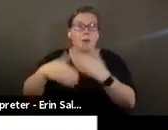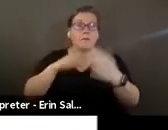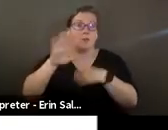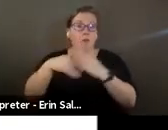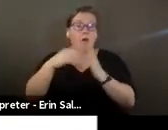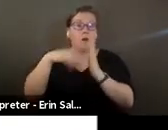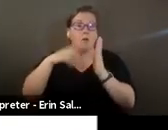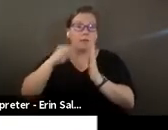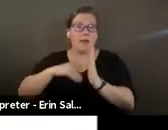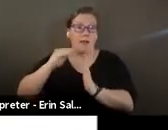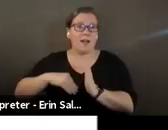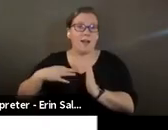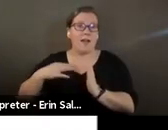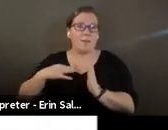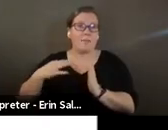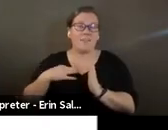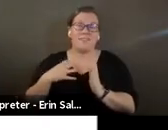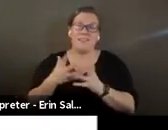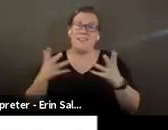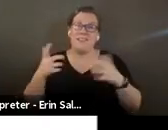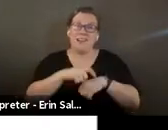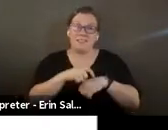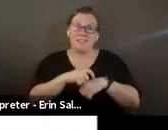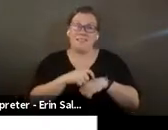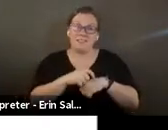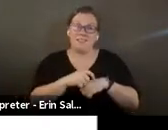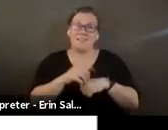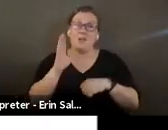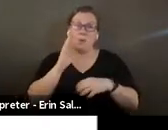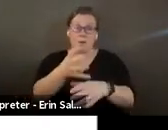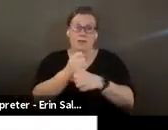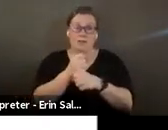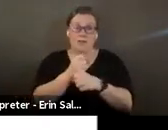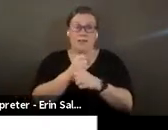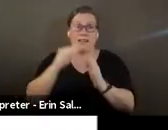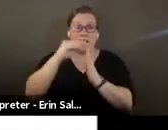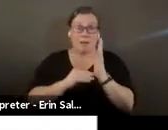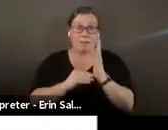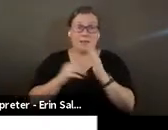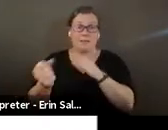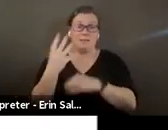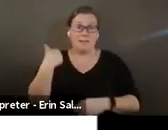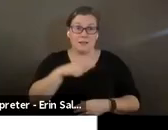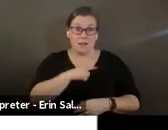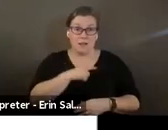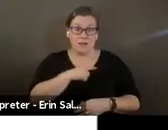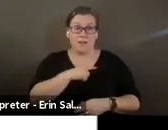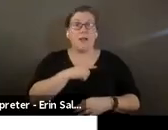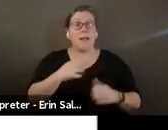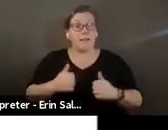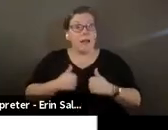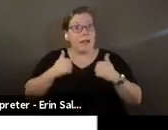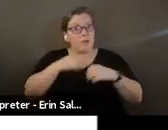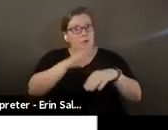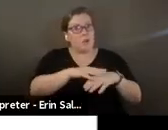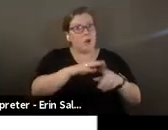applications, and a lot of times we will get applications sent in and they have their address on the